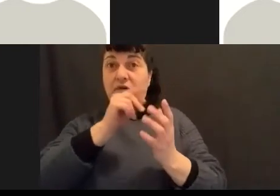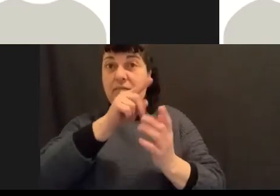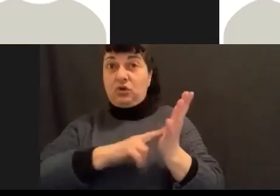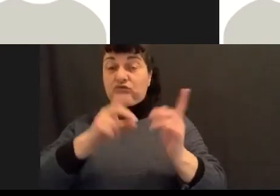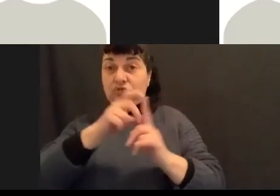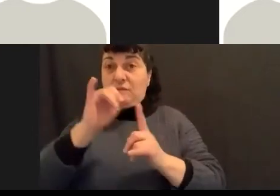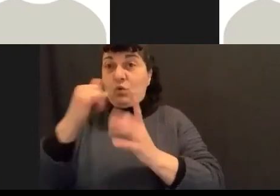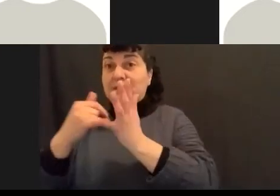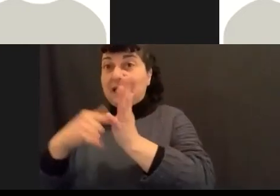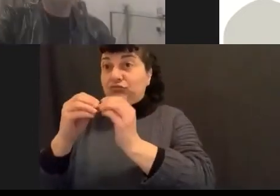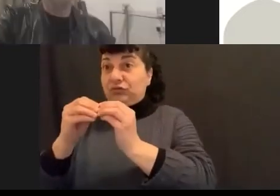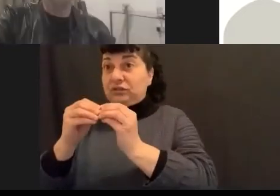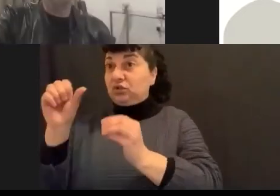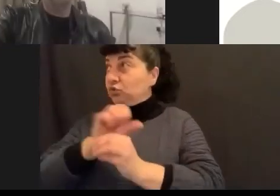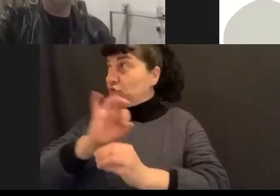That's correct.